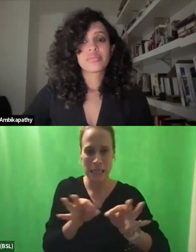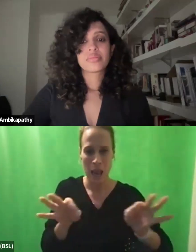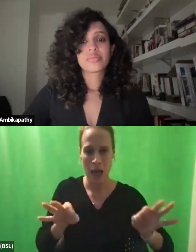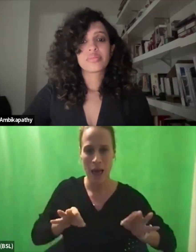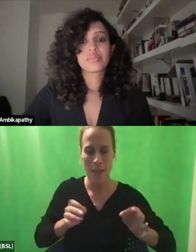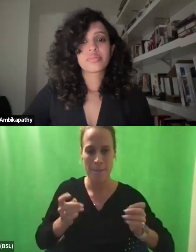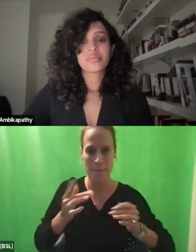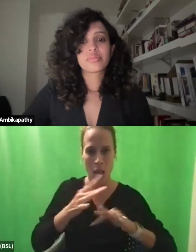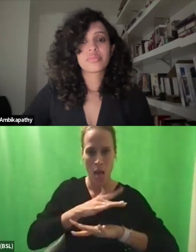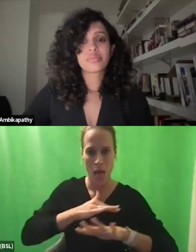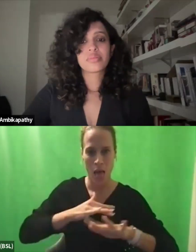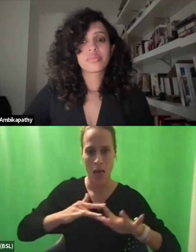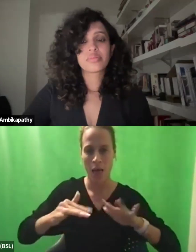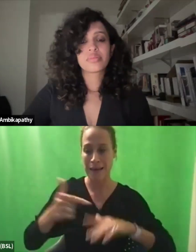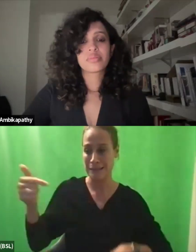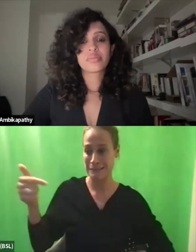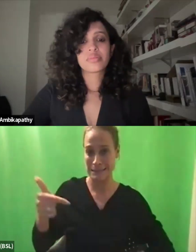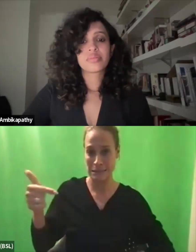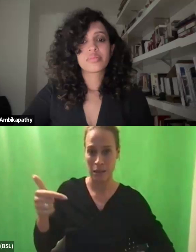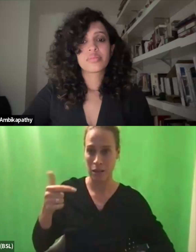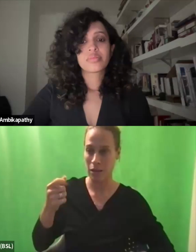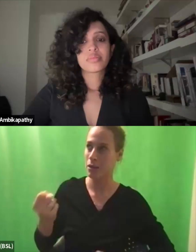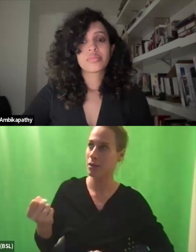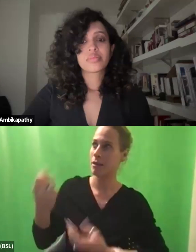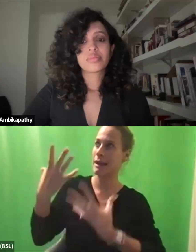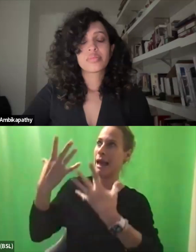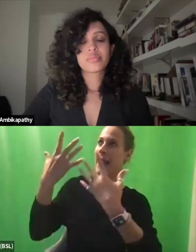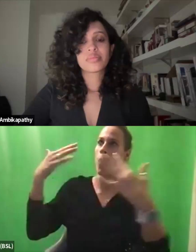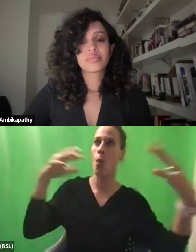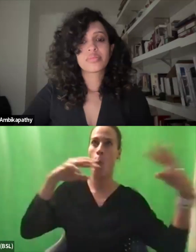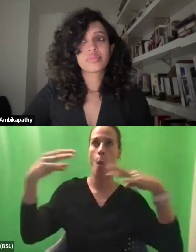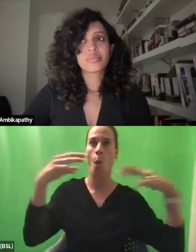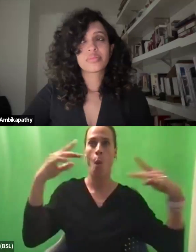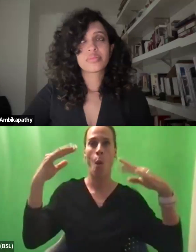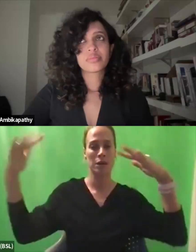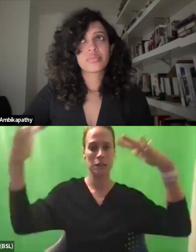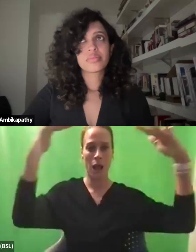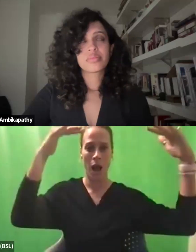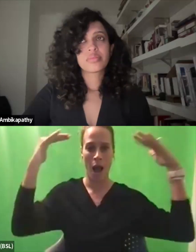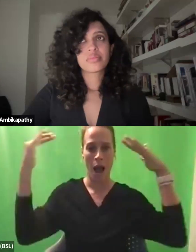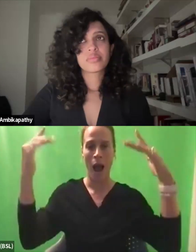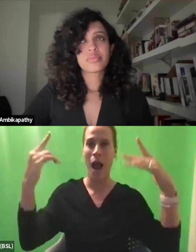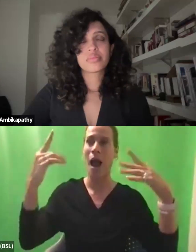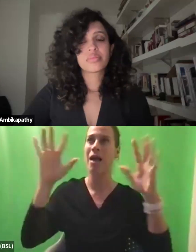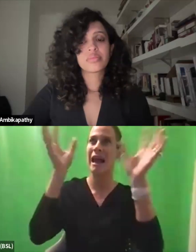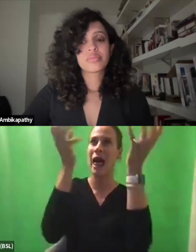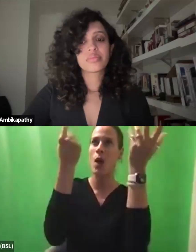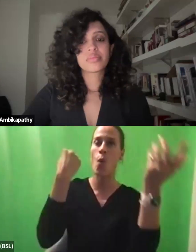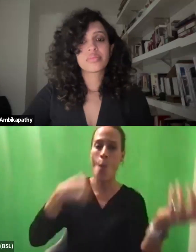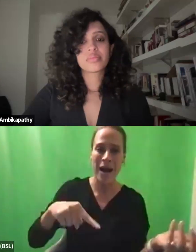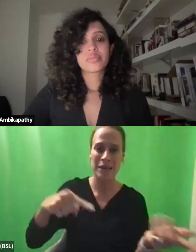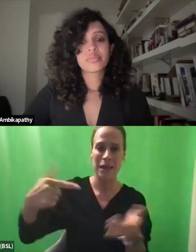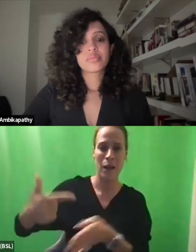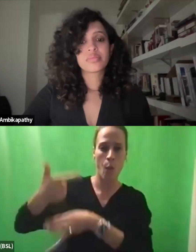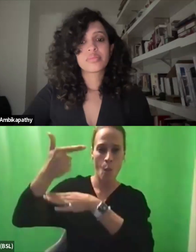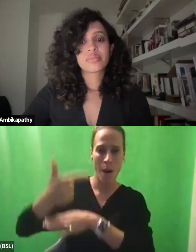Diesel has declared war on the sky. The cloud is white as a weapon.